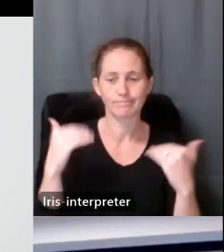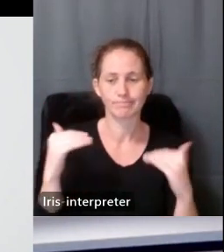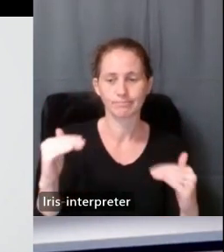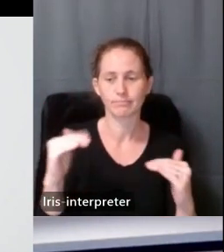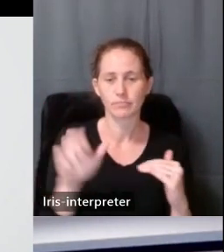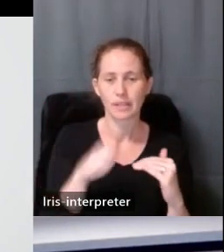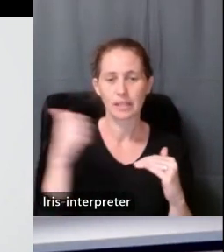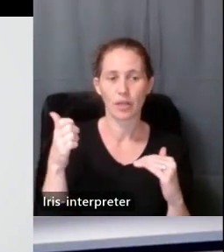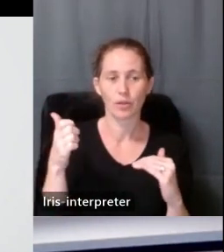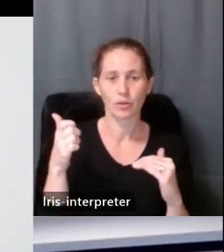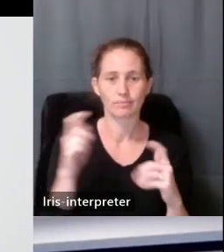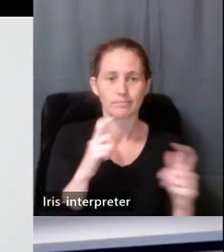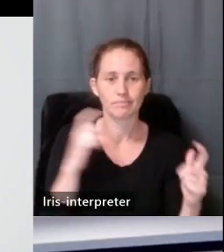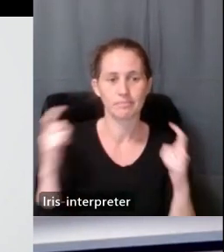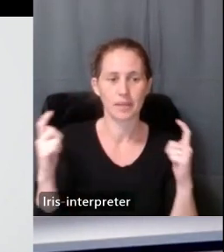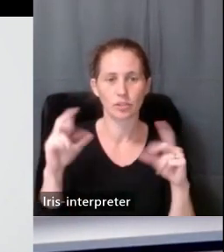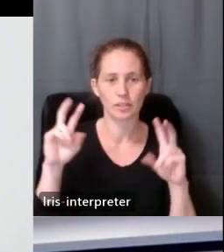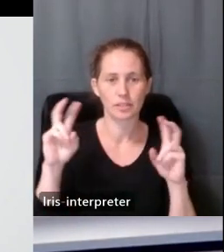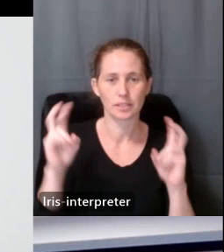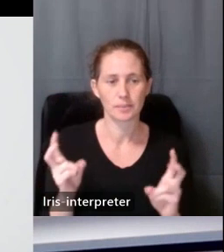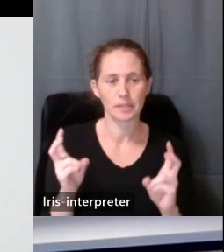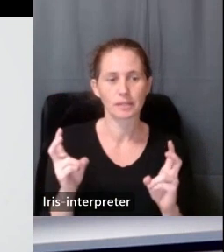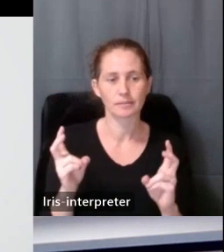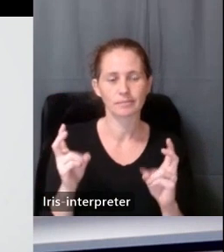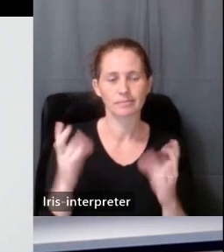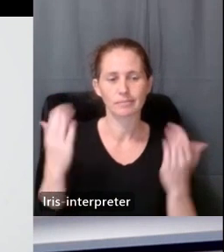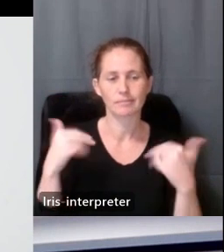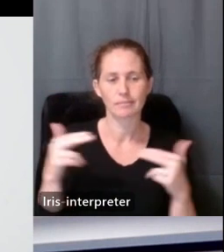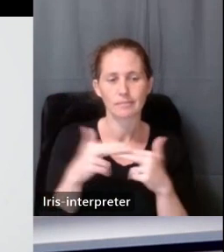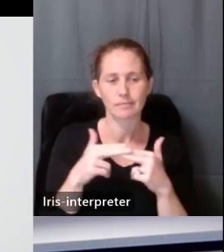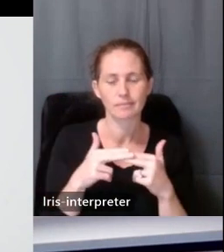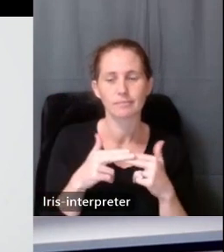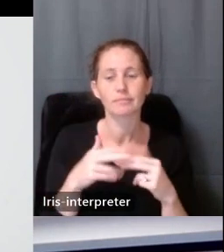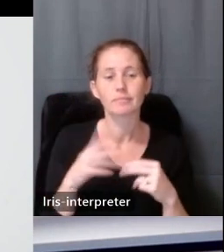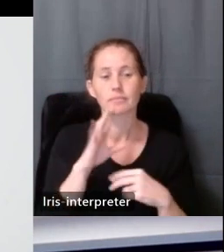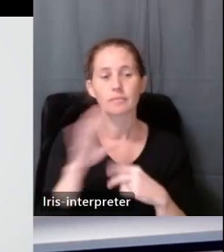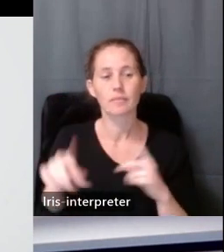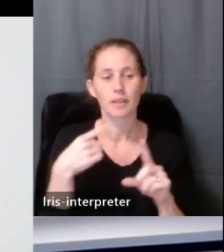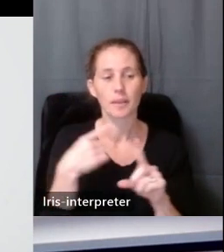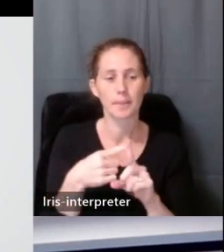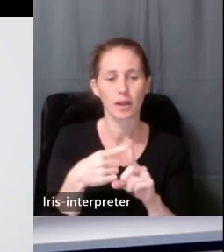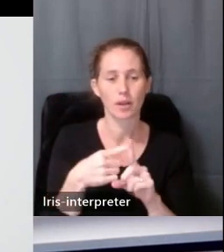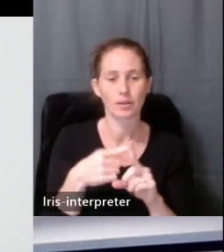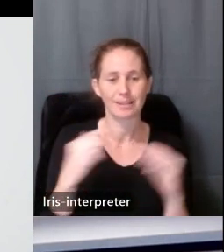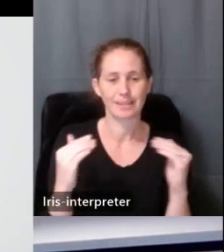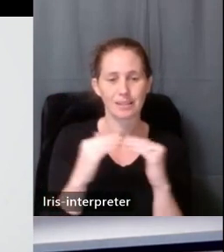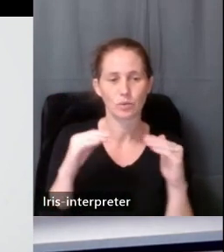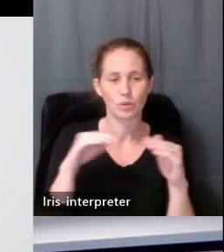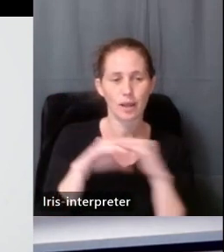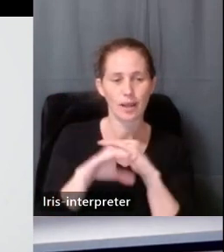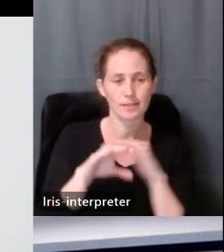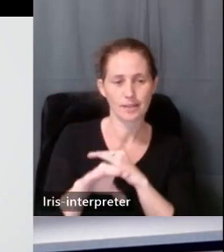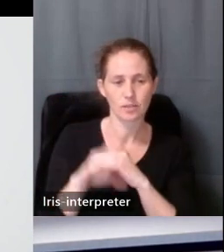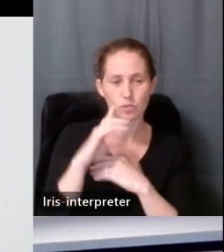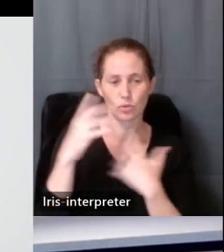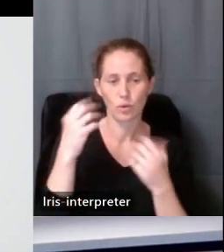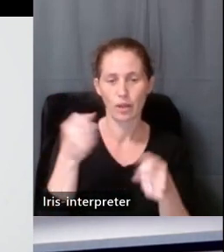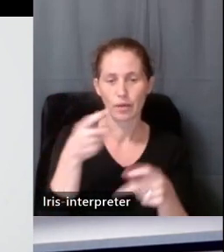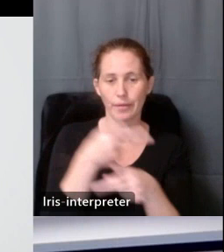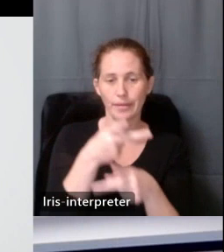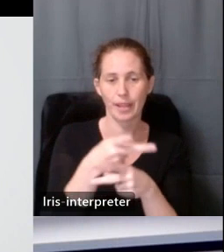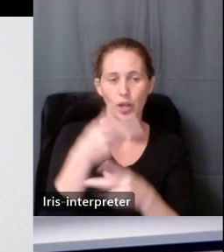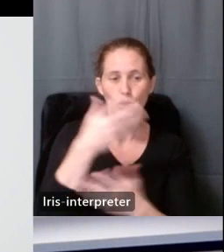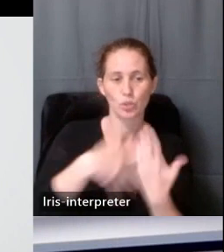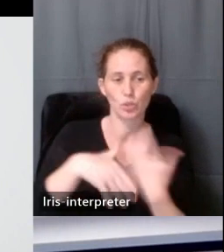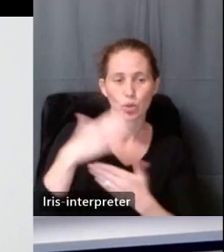another major subject. Next slide. Let's talk about equal access to healthcare,